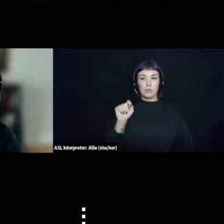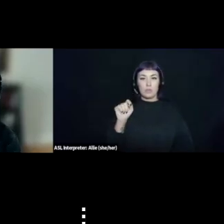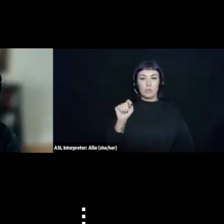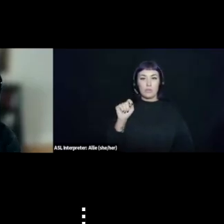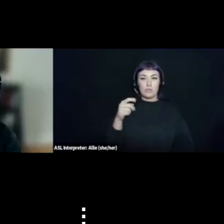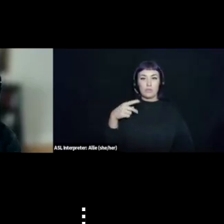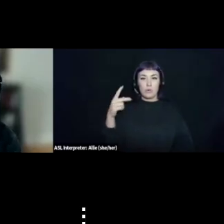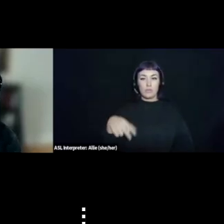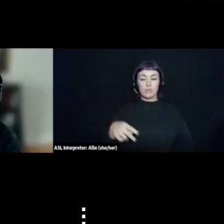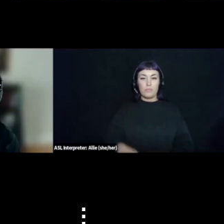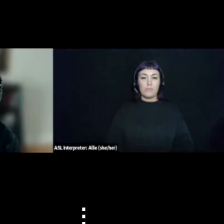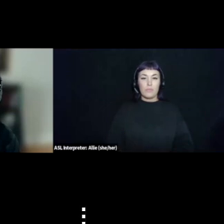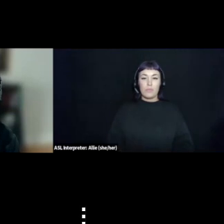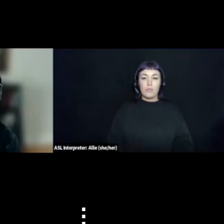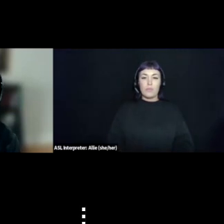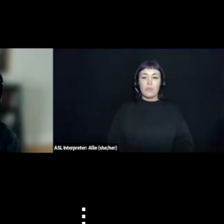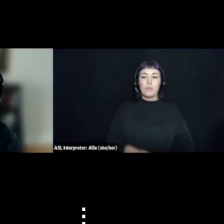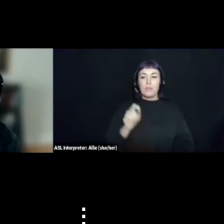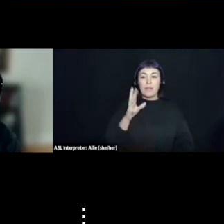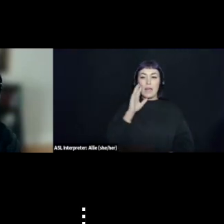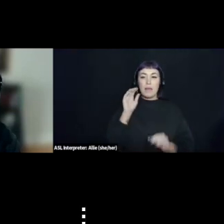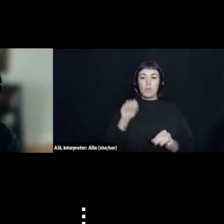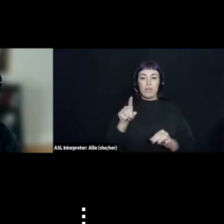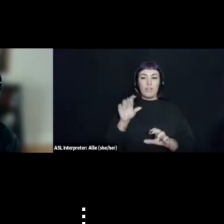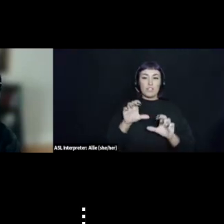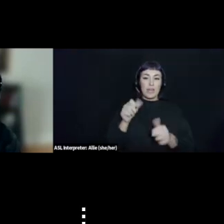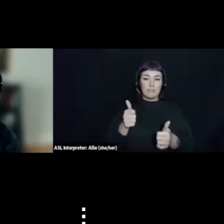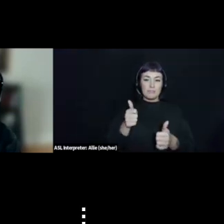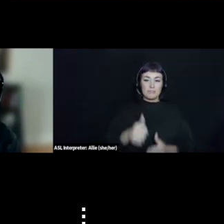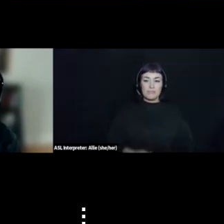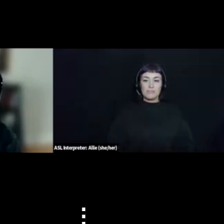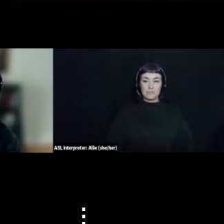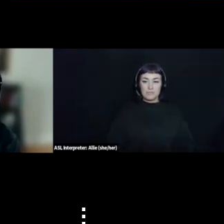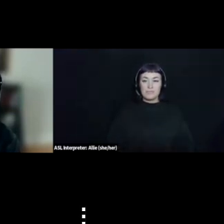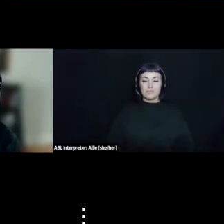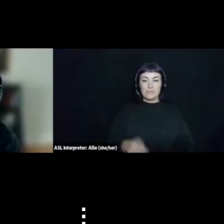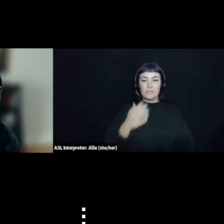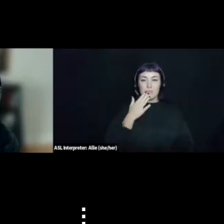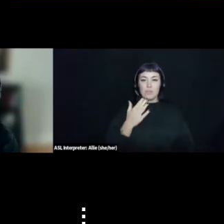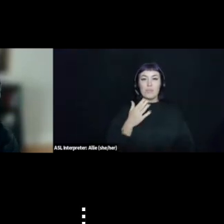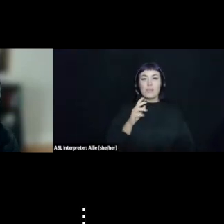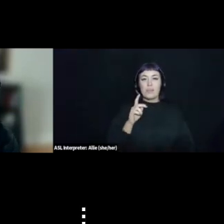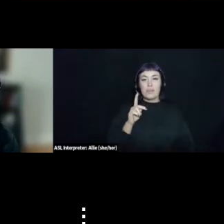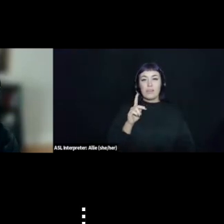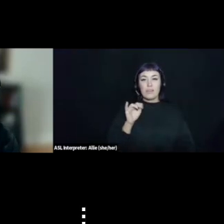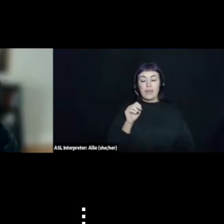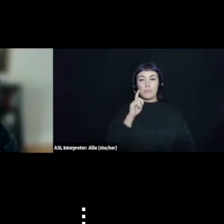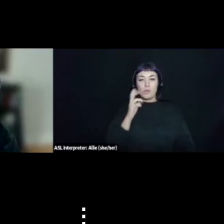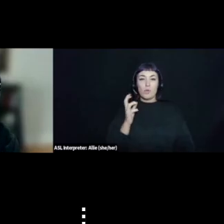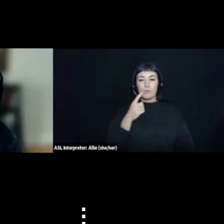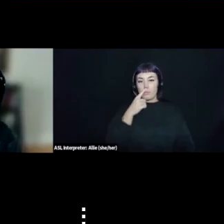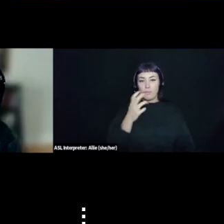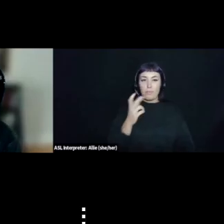Sexpert program. Just Okay, put it in the awesome. chat, Kira, so you're all set. Okay, thank you. Oh, Kim, we got a request. Can you go back